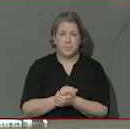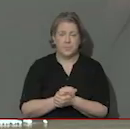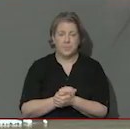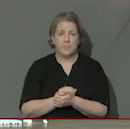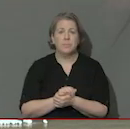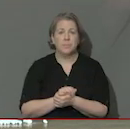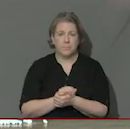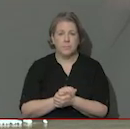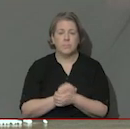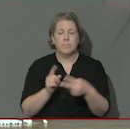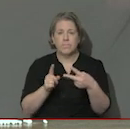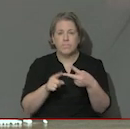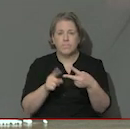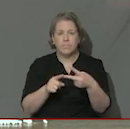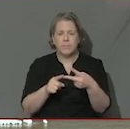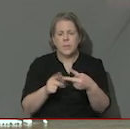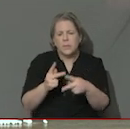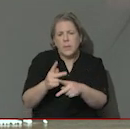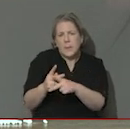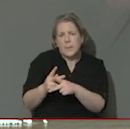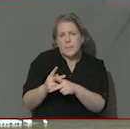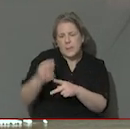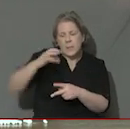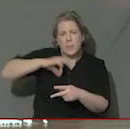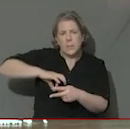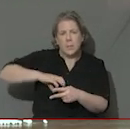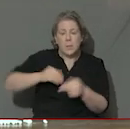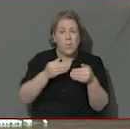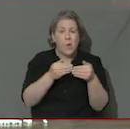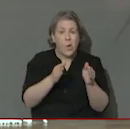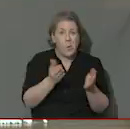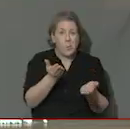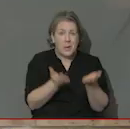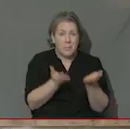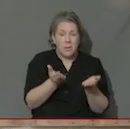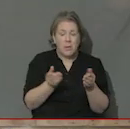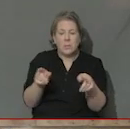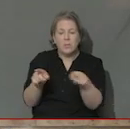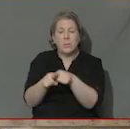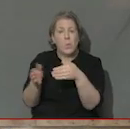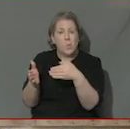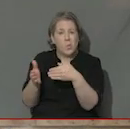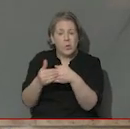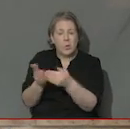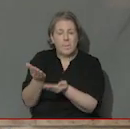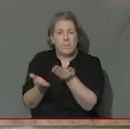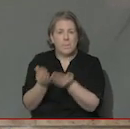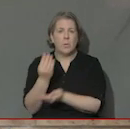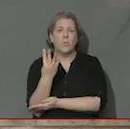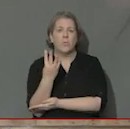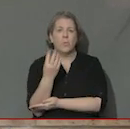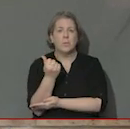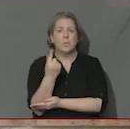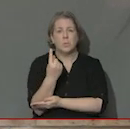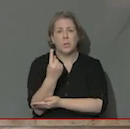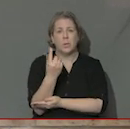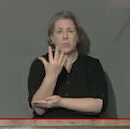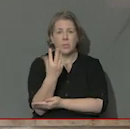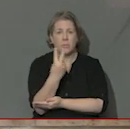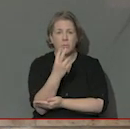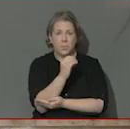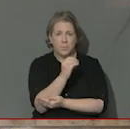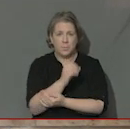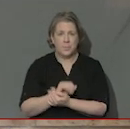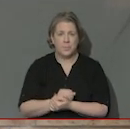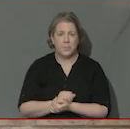They gave us retained income, the opening balance, as well as the closing balance, the 461,520.